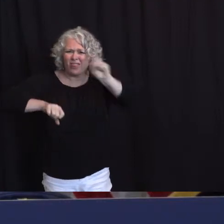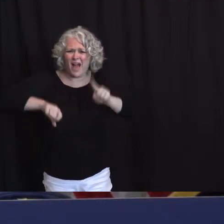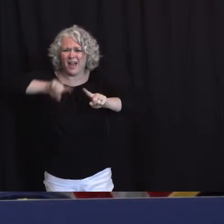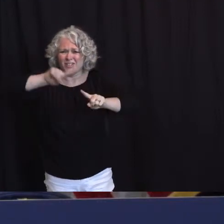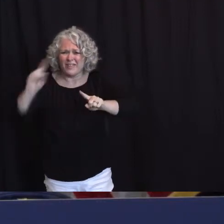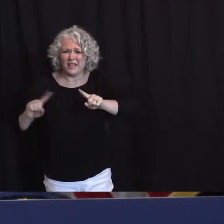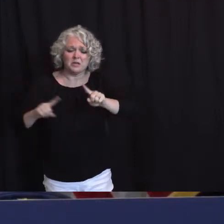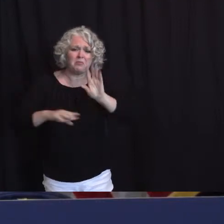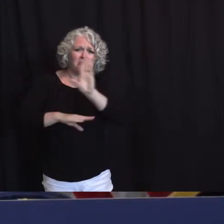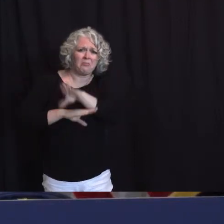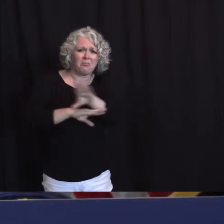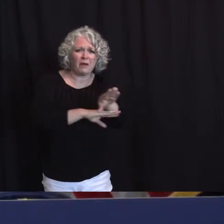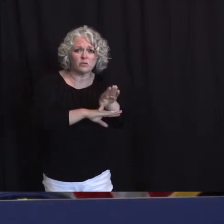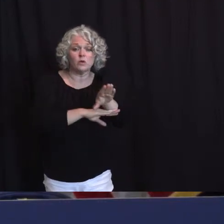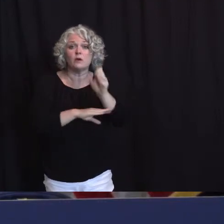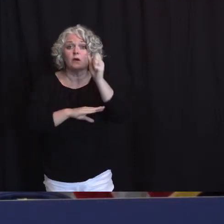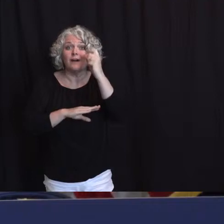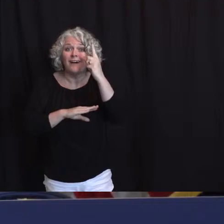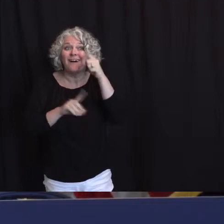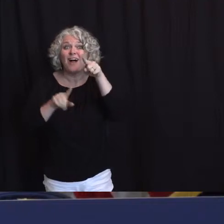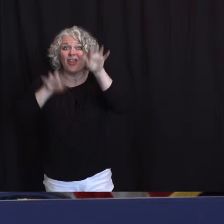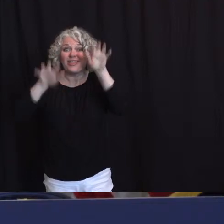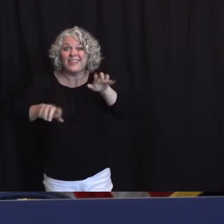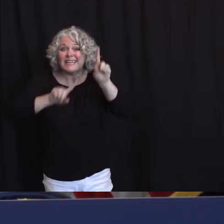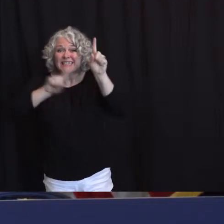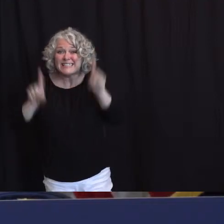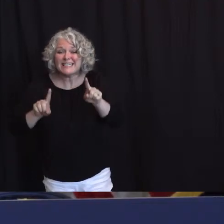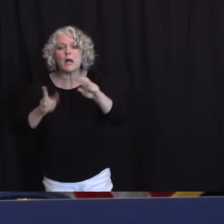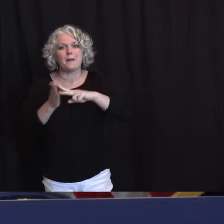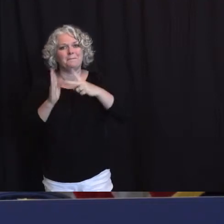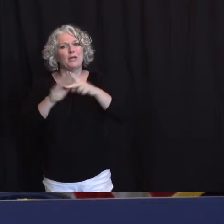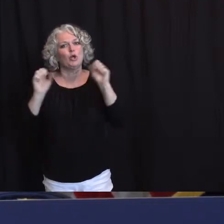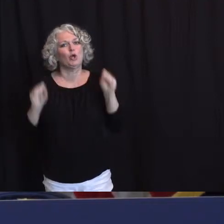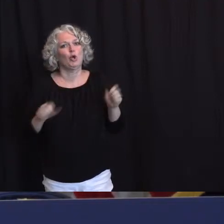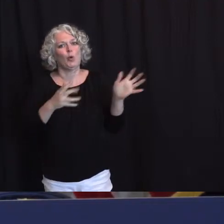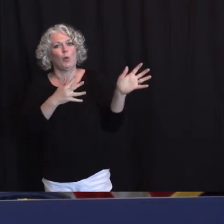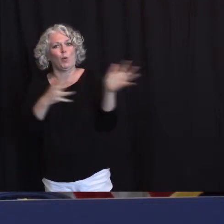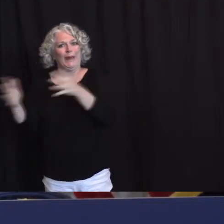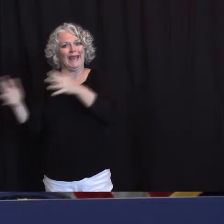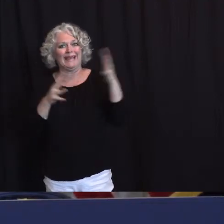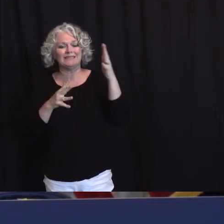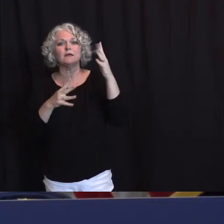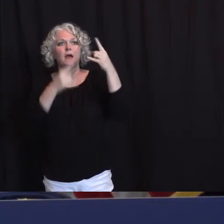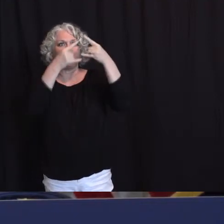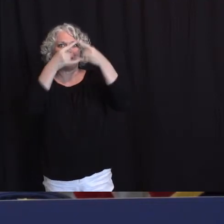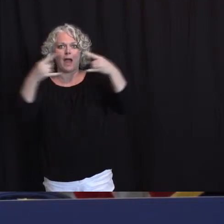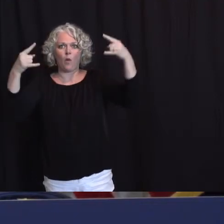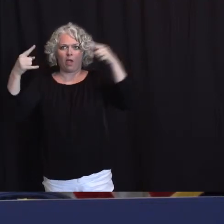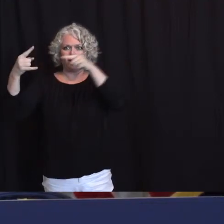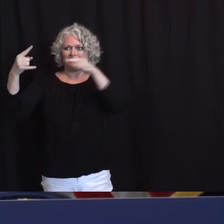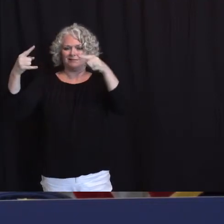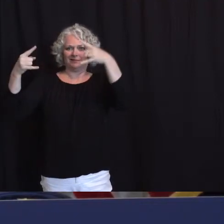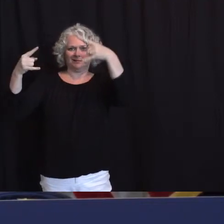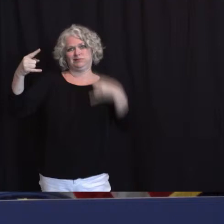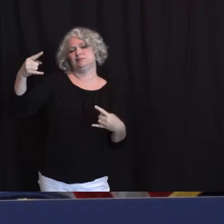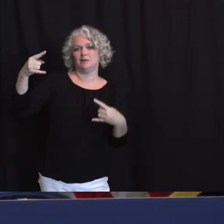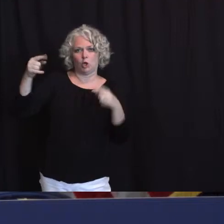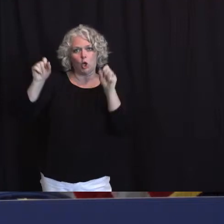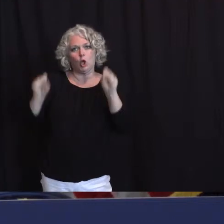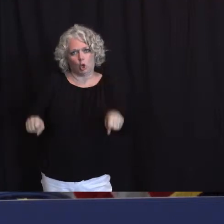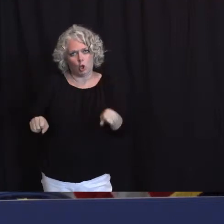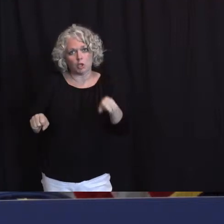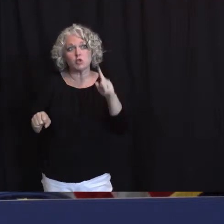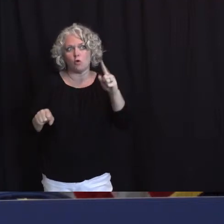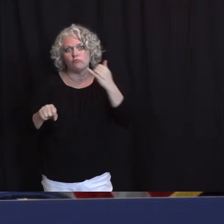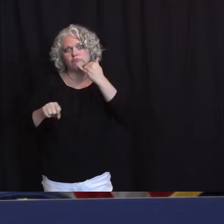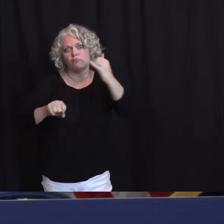reminder with regard to the winds that come along with them and any down power lines to make sure they get reported and stay away from them. And since it's